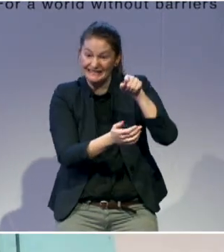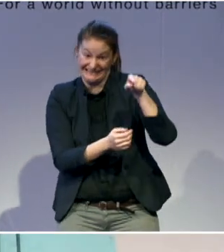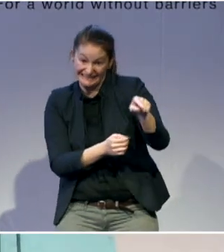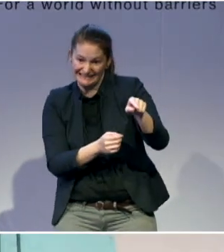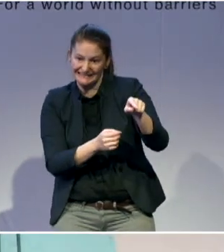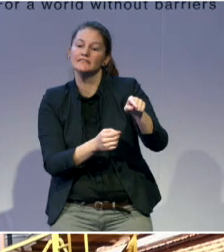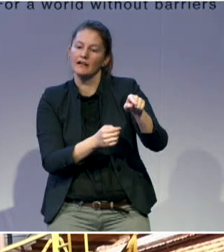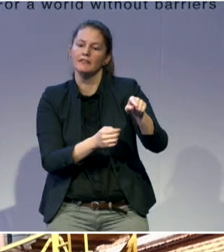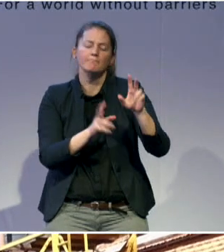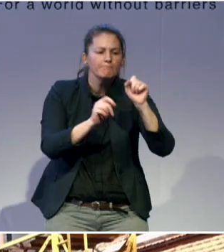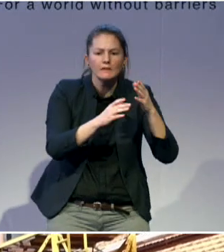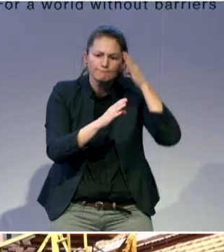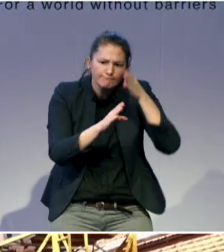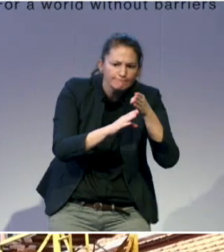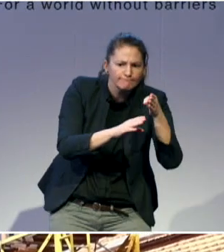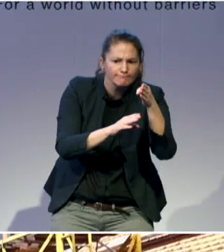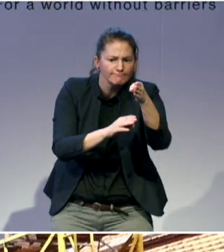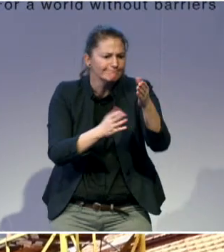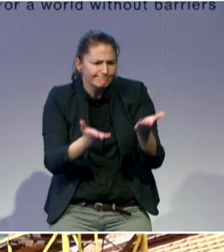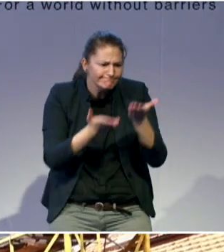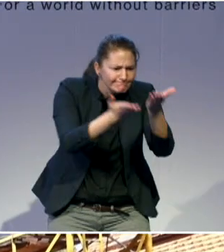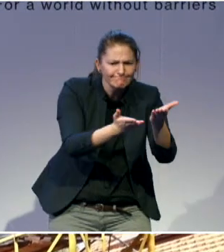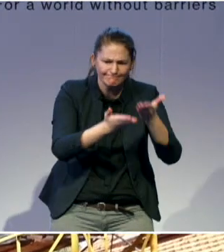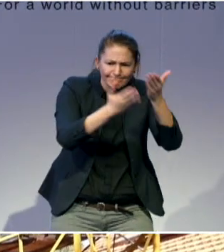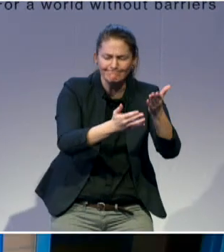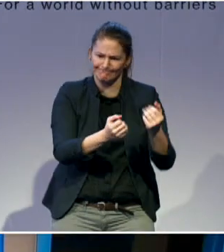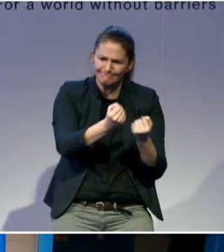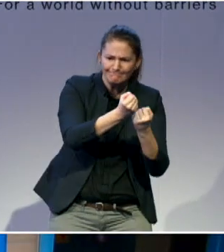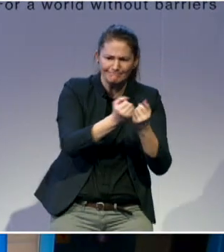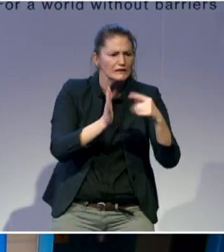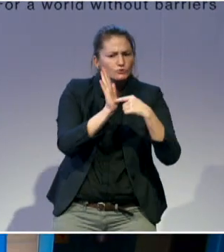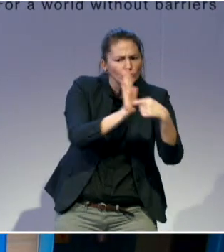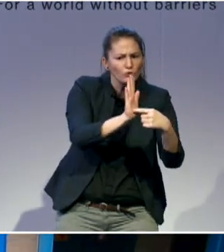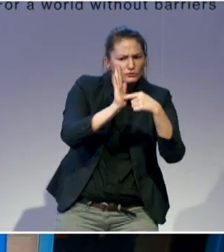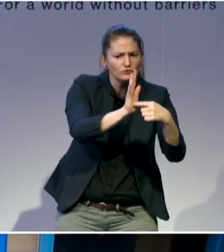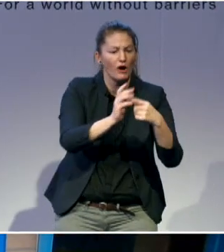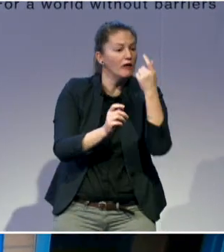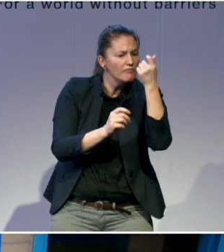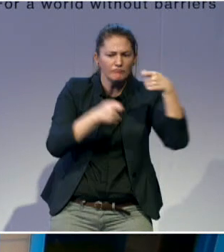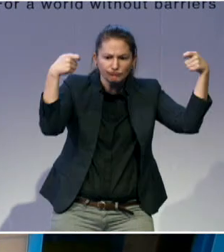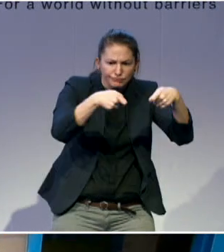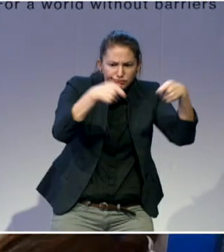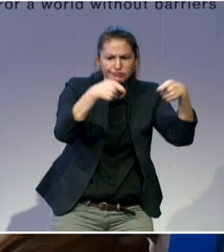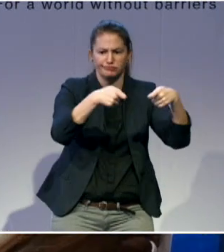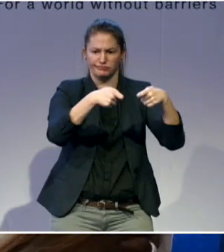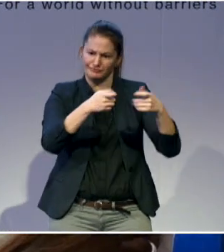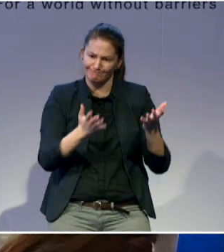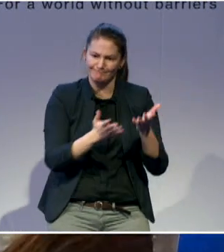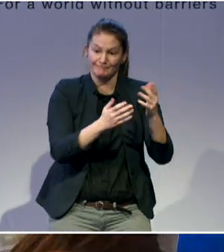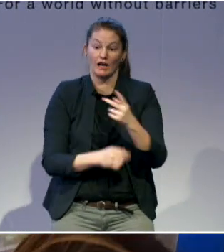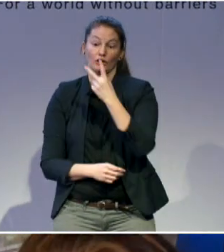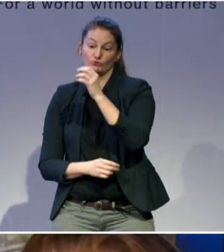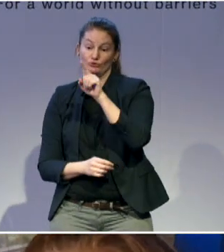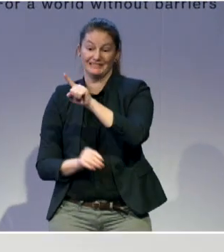support and offer training to deployment organizations. Between 2017 and 2018, 8 Austrians with